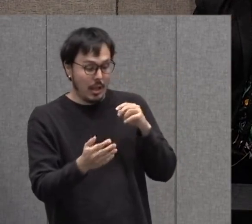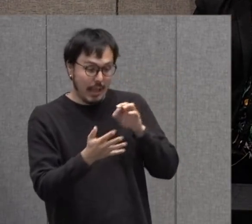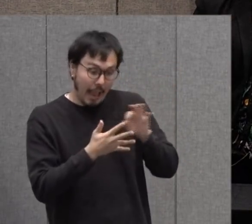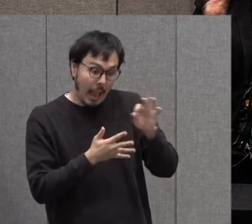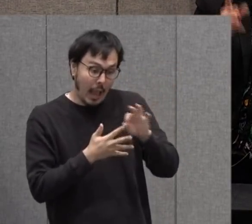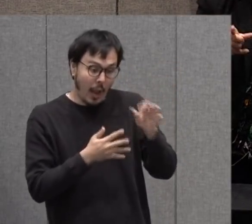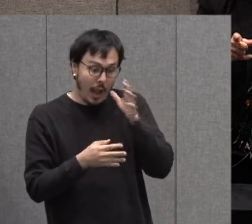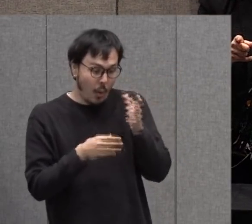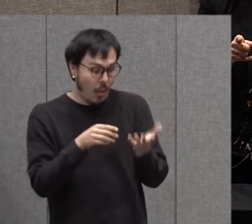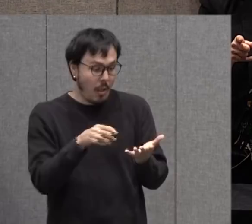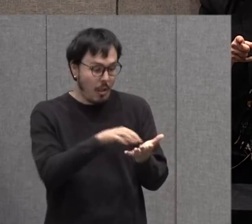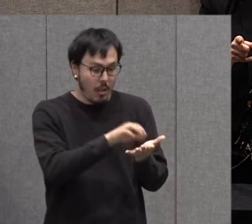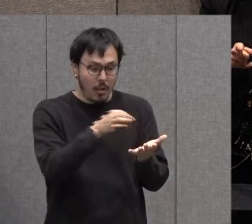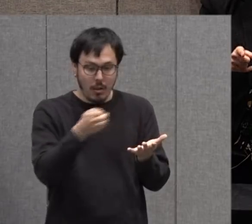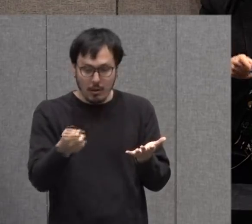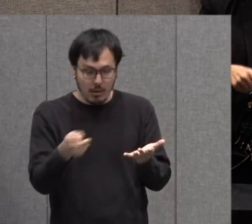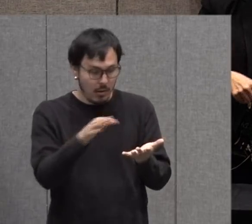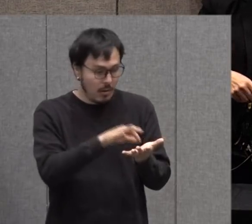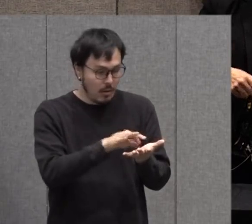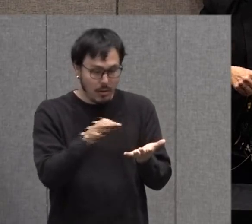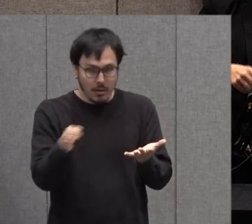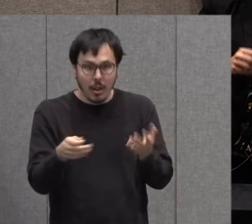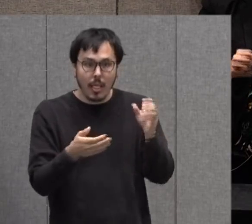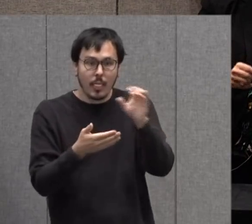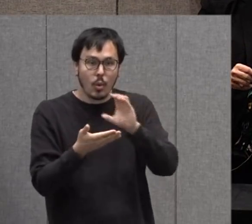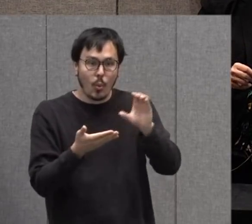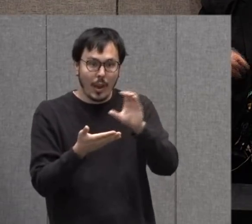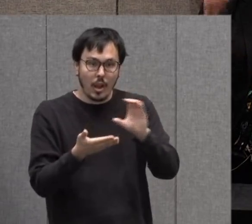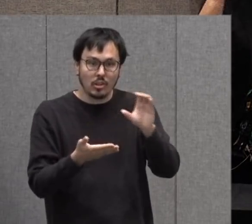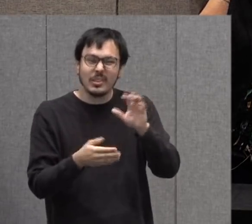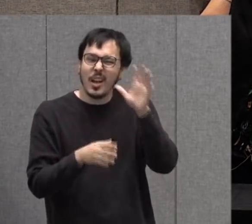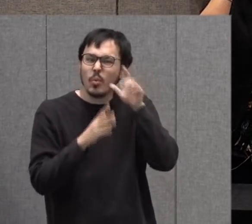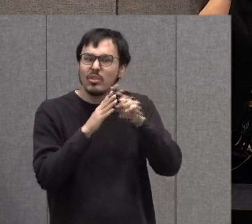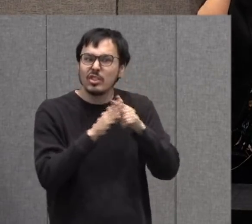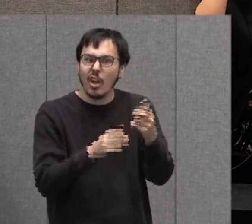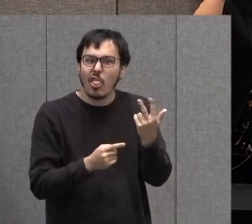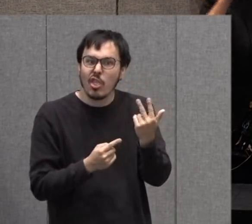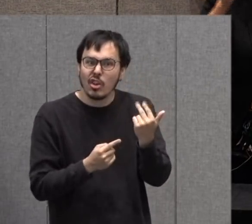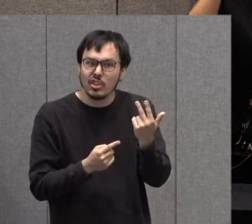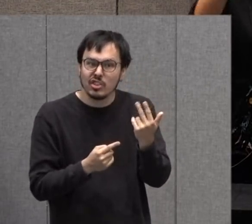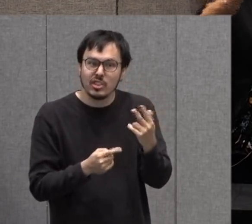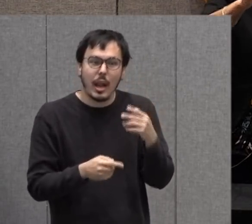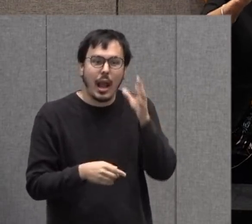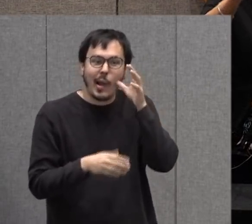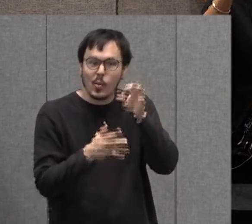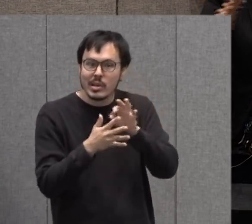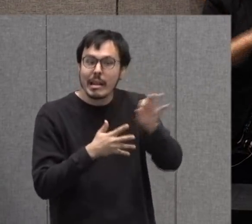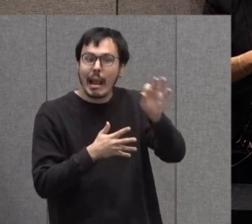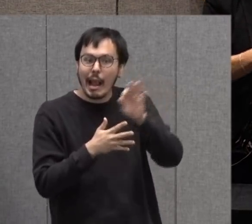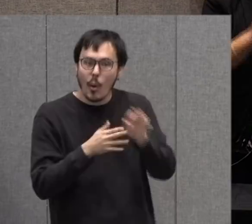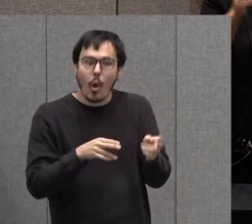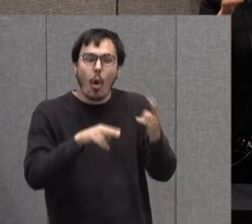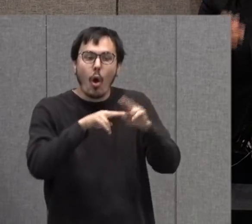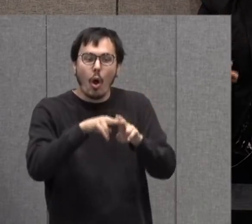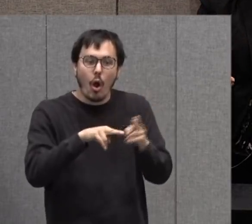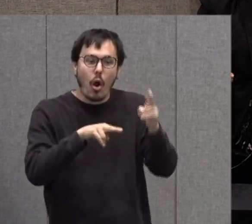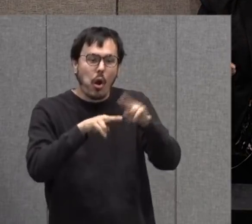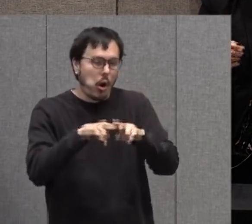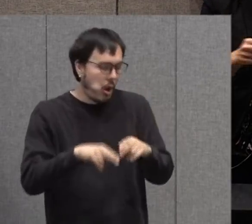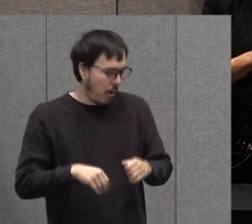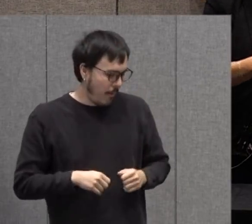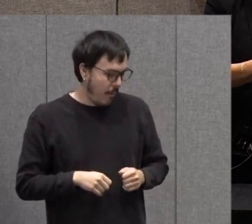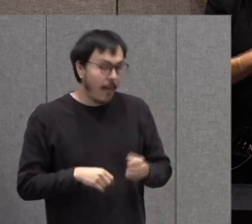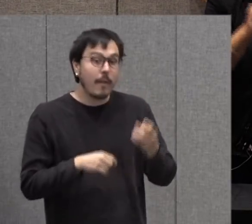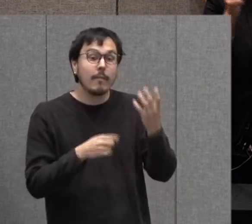other hand. Help me. Ready? Okay, I'm starting at 13. I'm going to count on